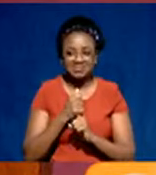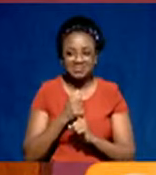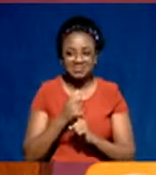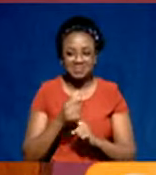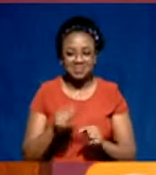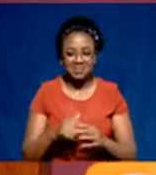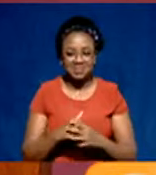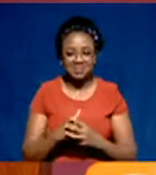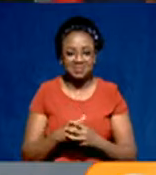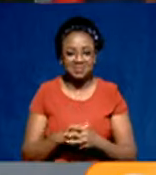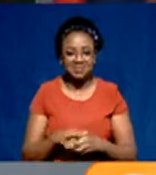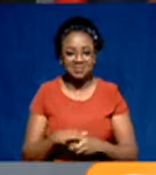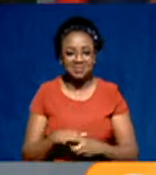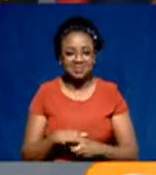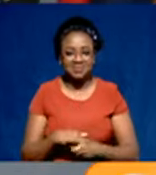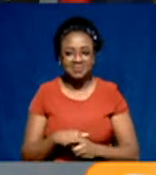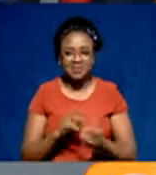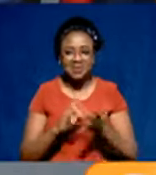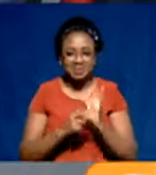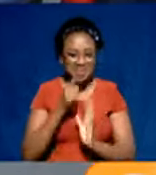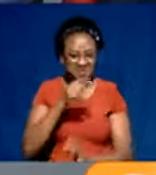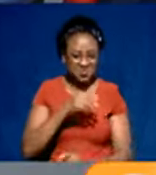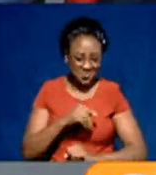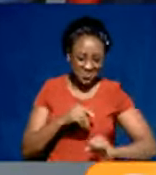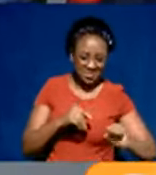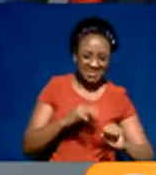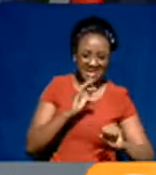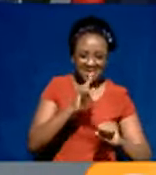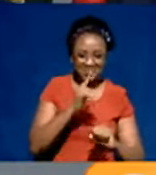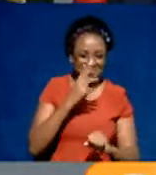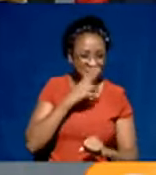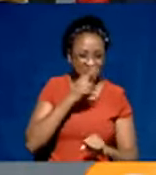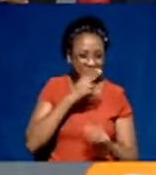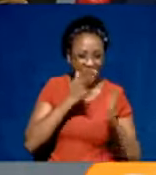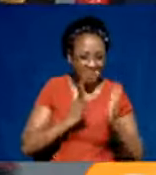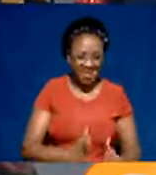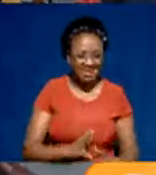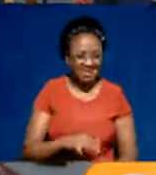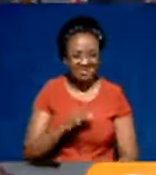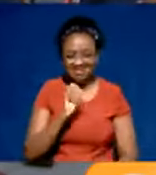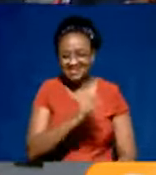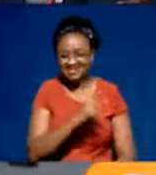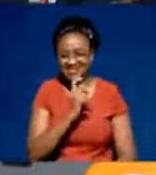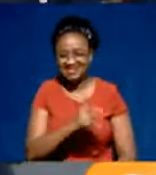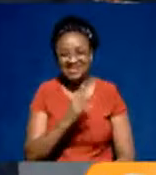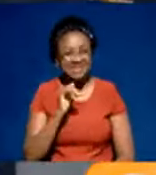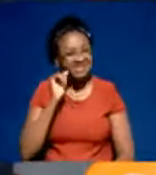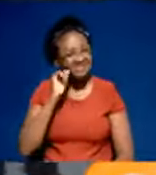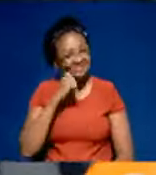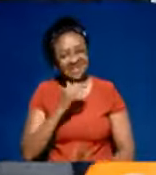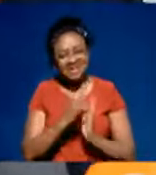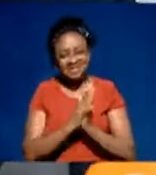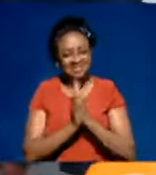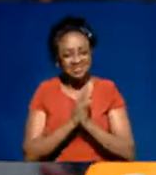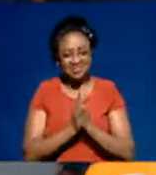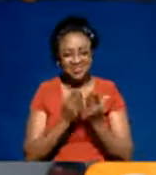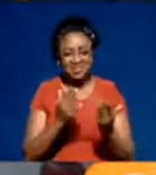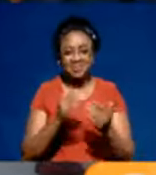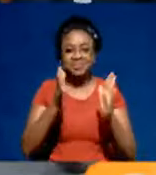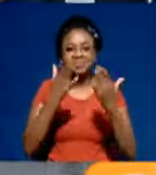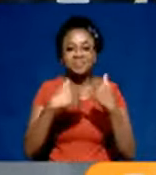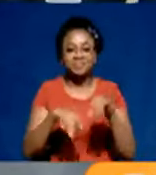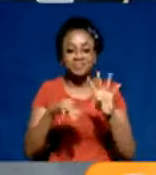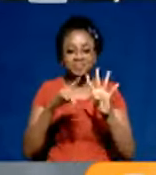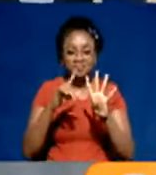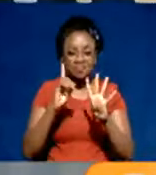think, yeah. So you're a comedian on the side, huh? Yeah. Funny guy. That's great stories. Let's go to Doris Waithera there in